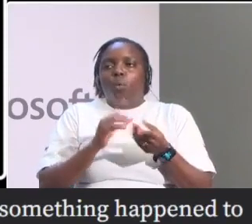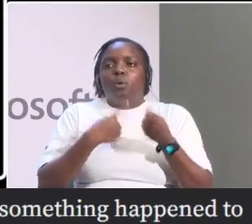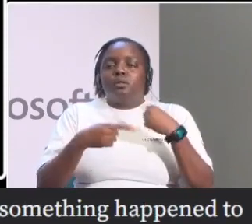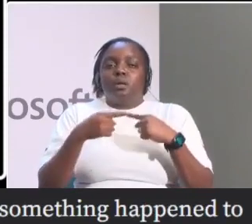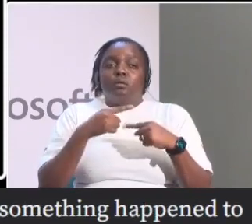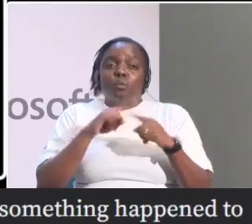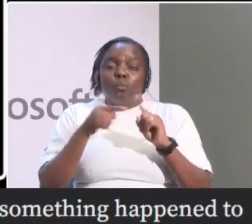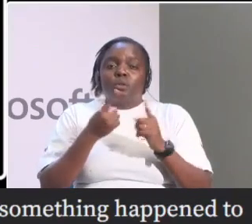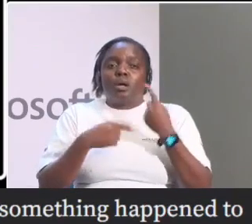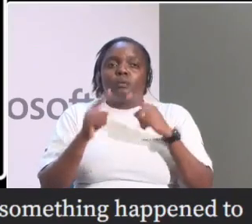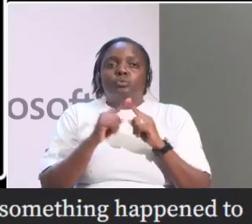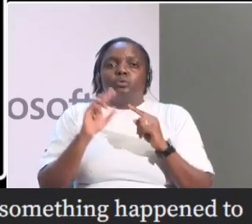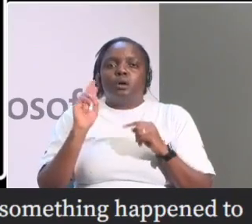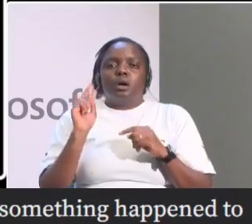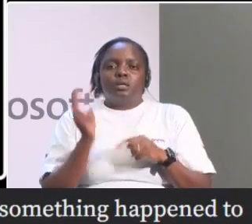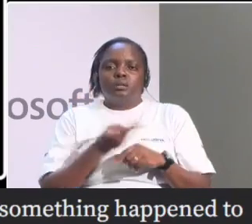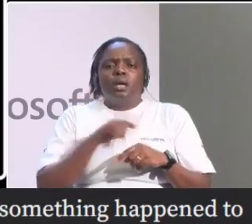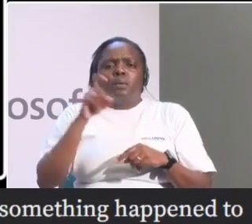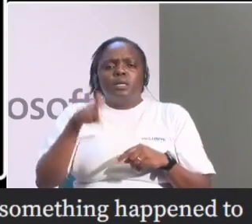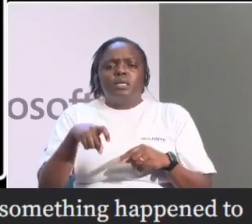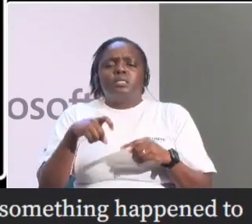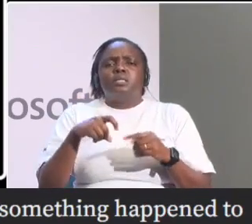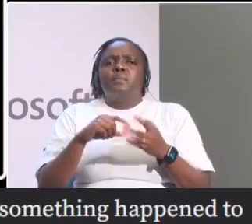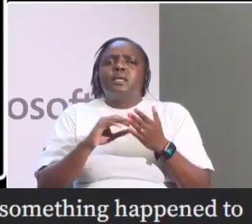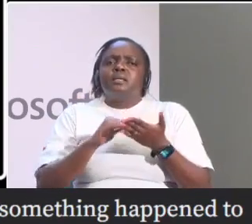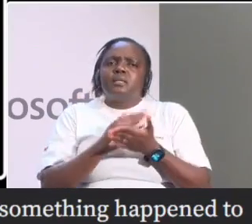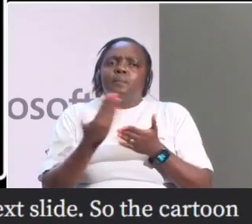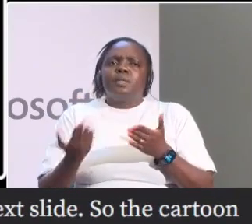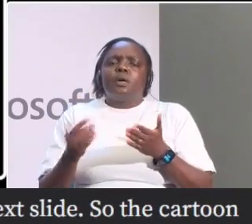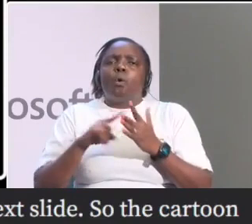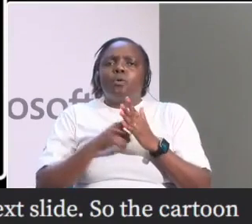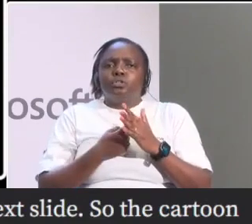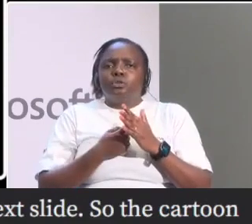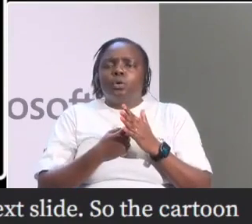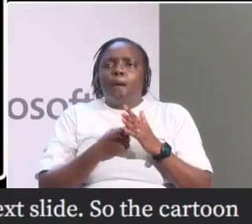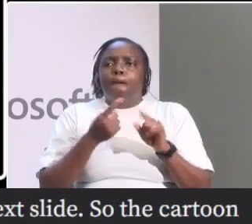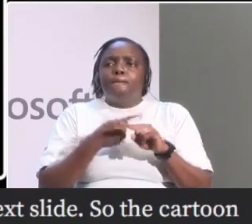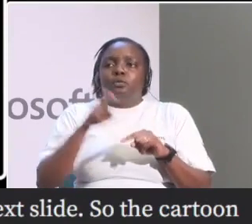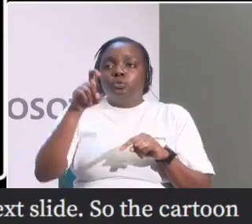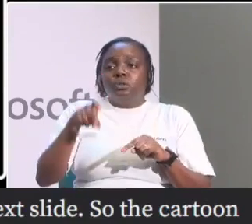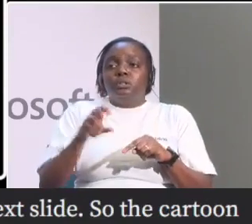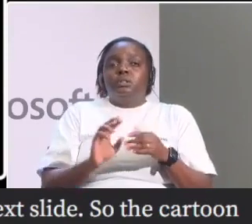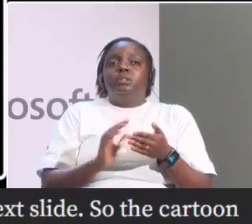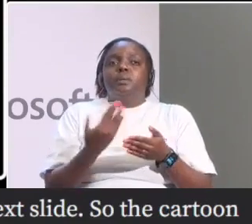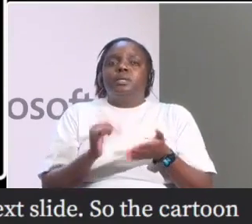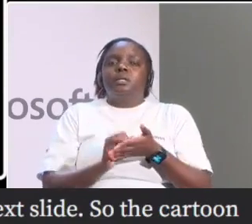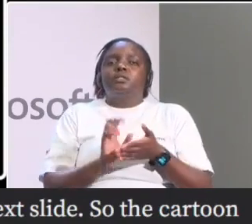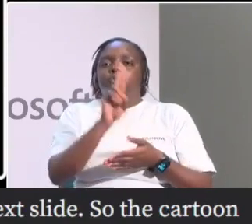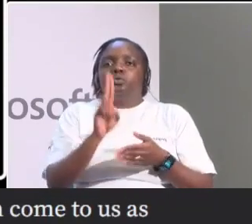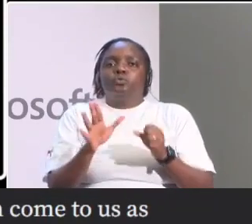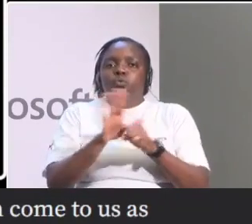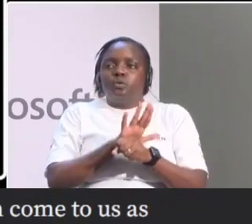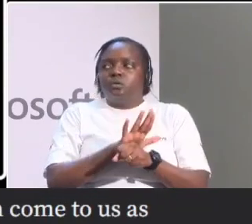us as designers and creatives and say, I want something original. But actually, what you need is something that's useful. So on the left